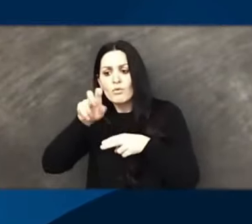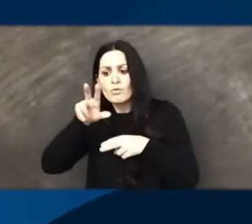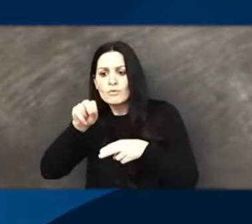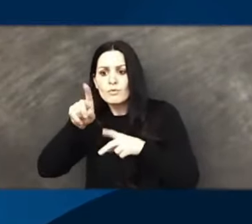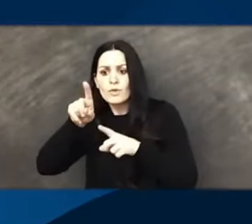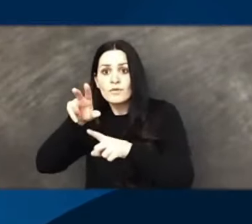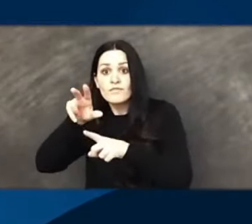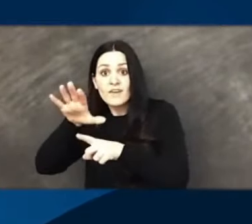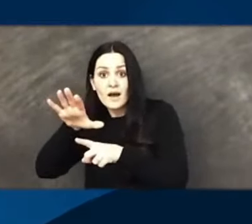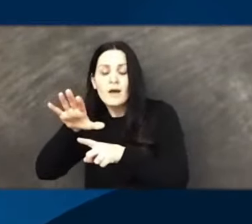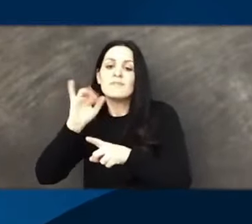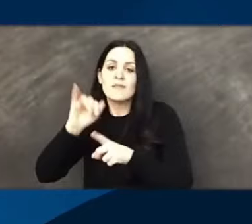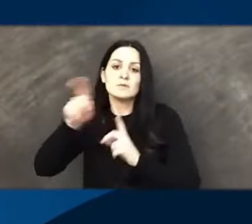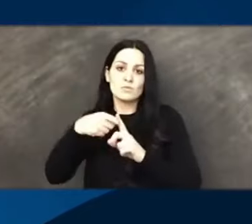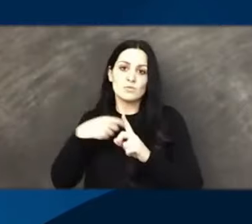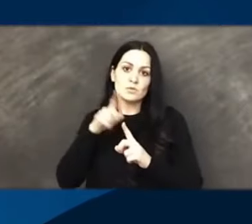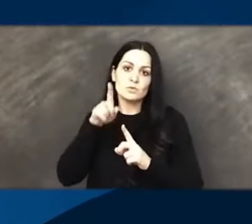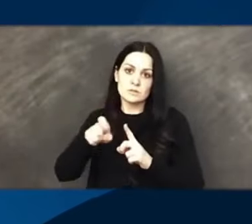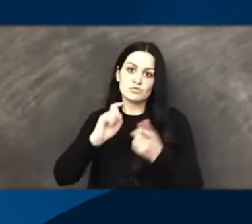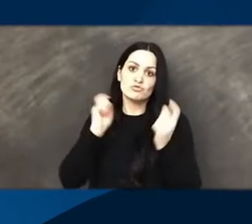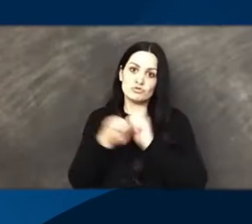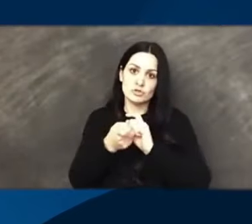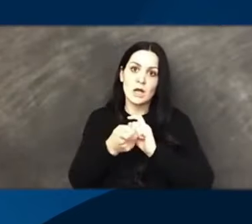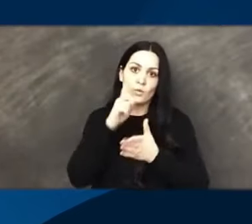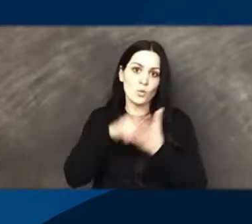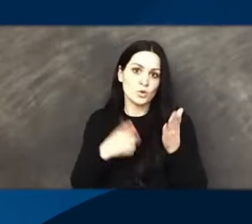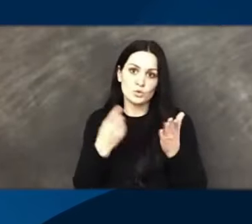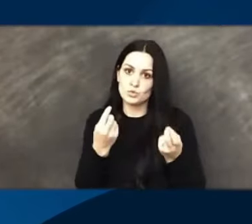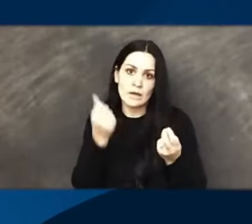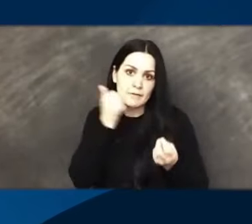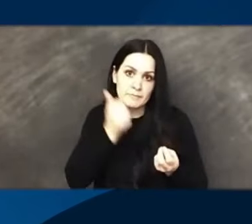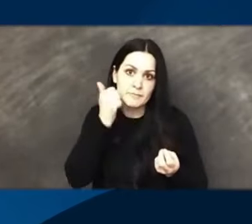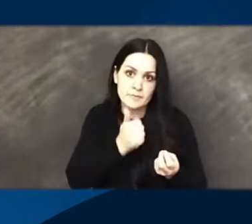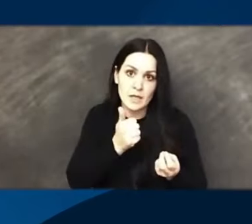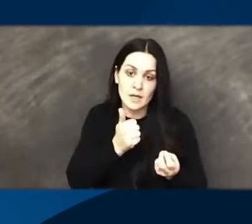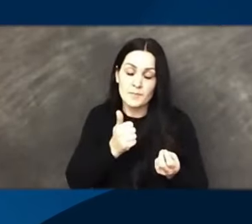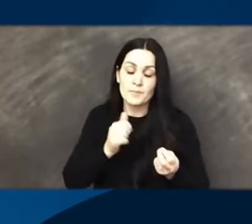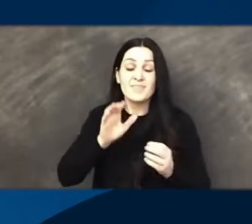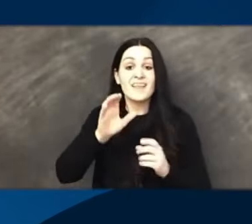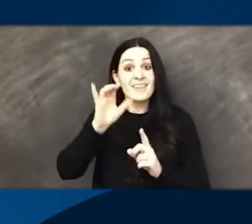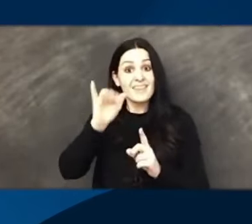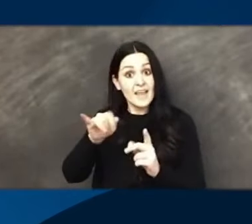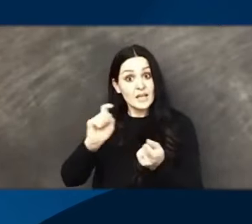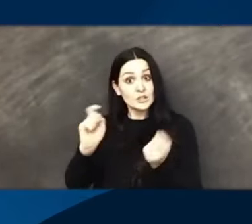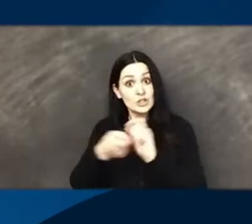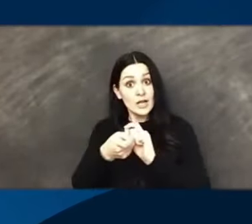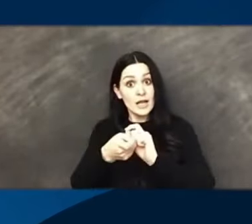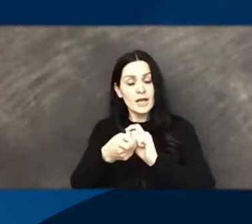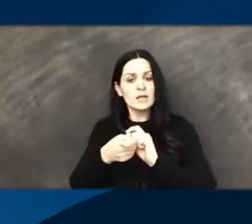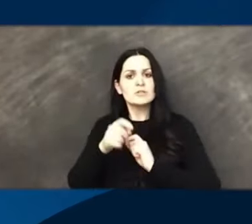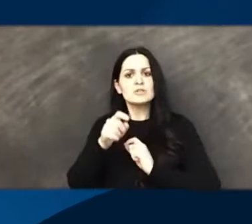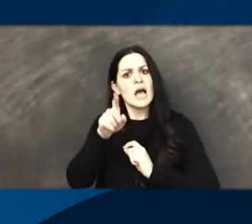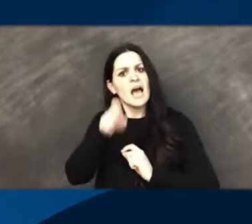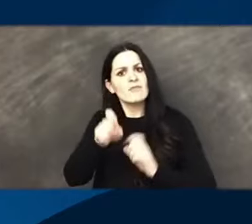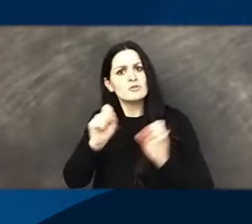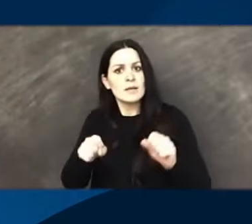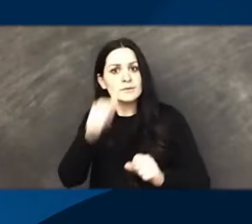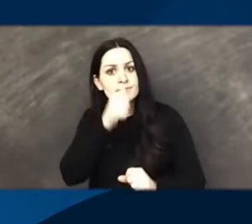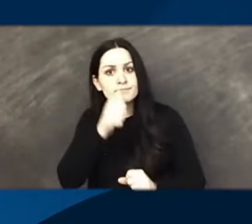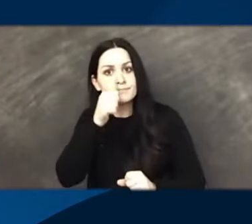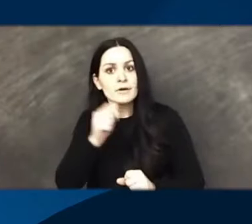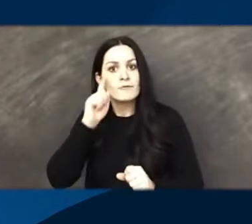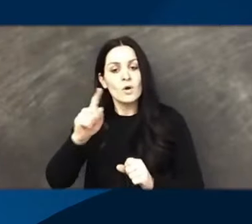people, if you're going to change your lifestyle, it has to be a change that you can manage for 6 or 12 months,